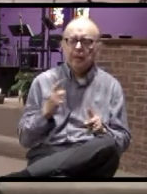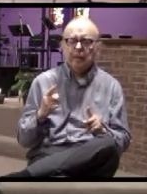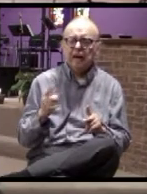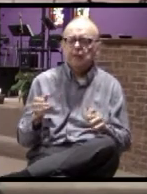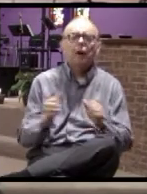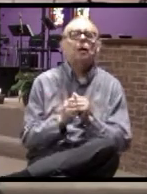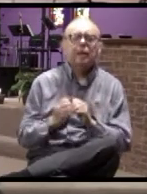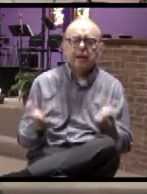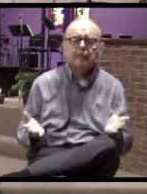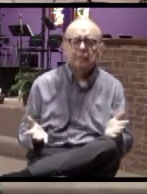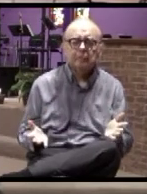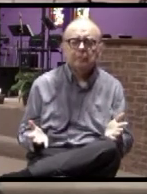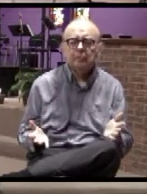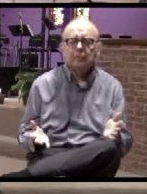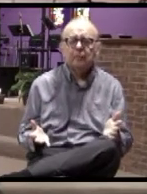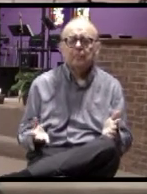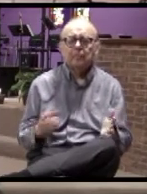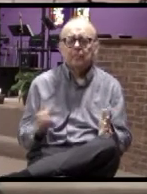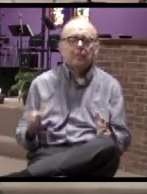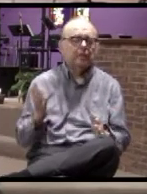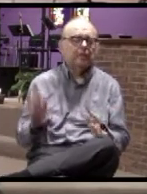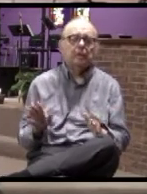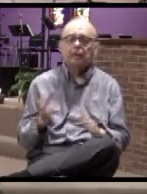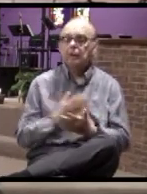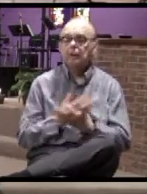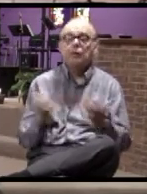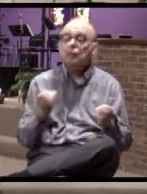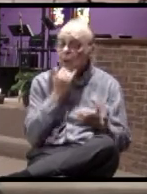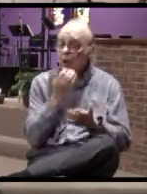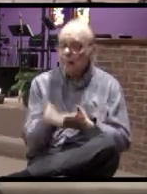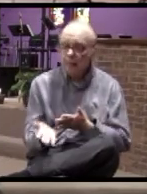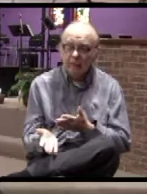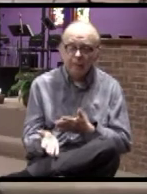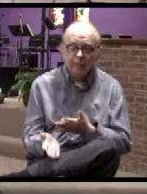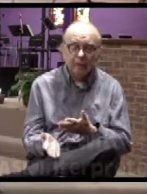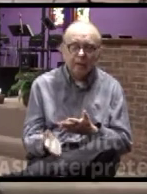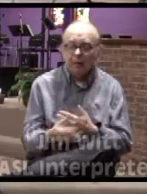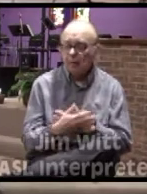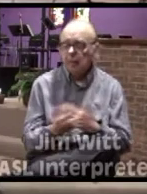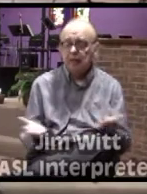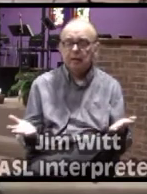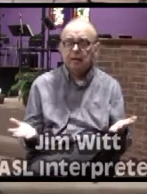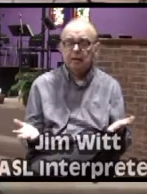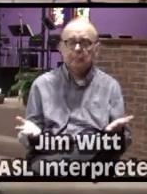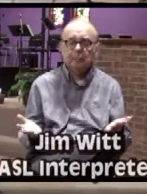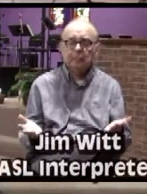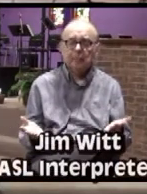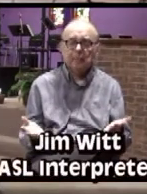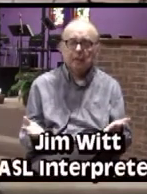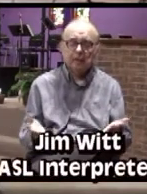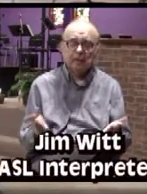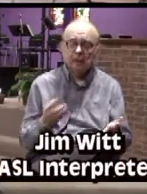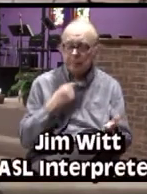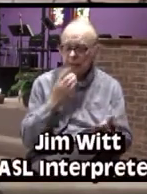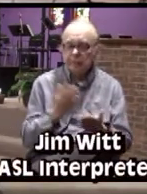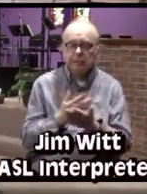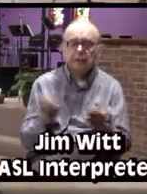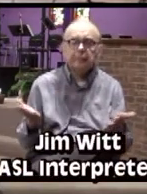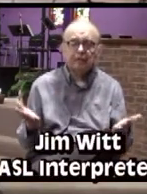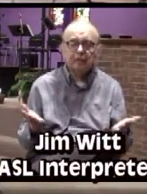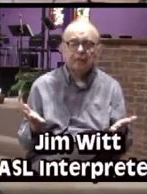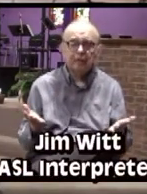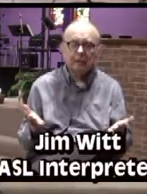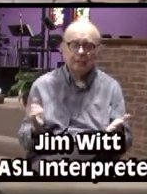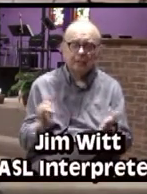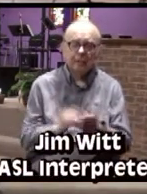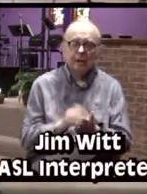together. There's never anything wrong with them and all the other things left and right. And may I say to you,